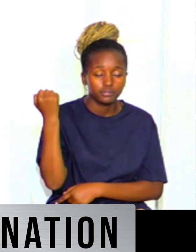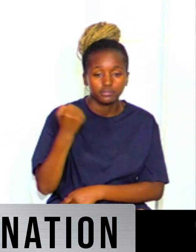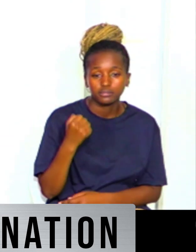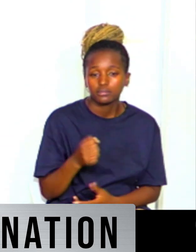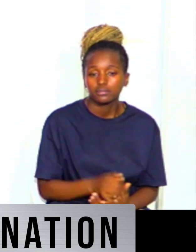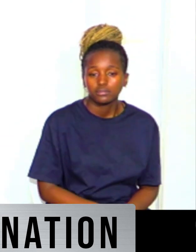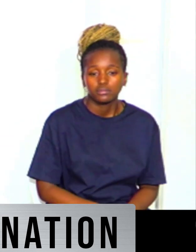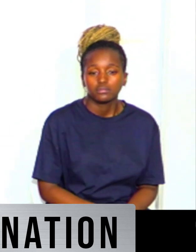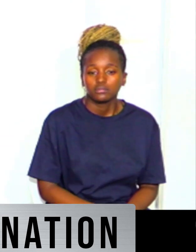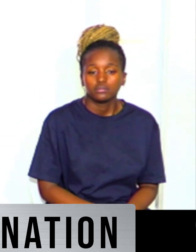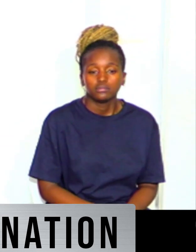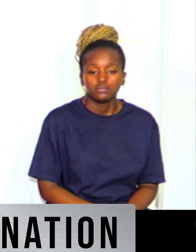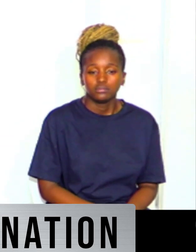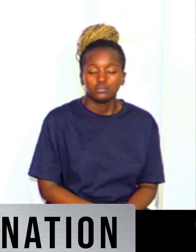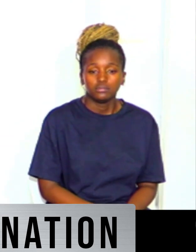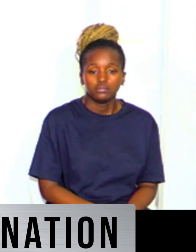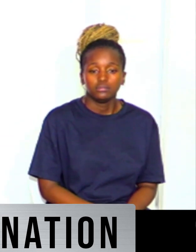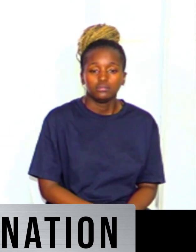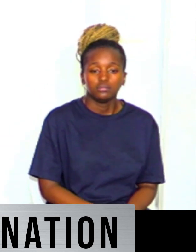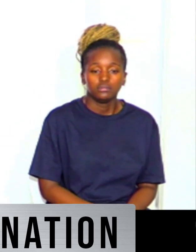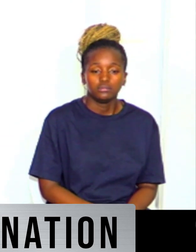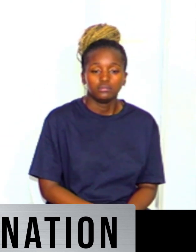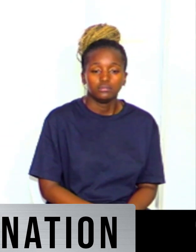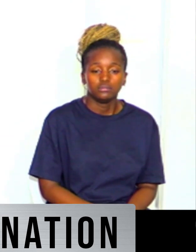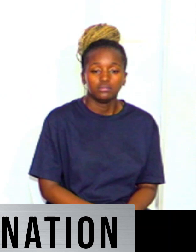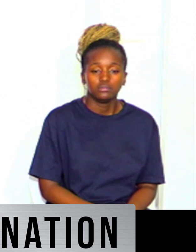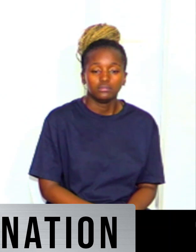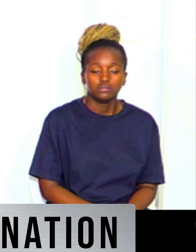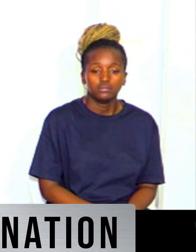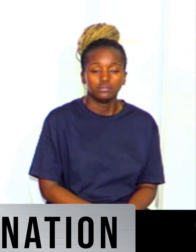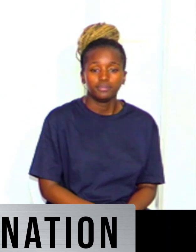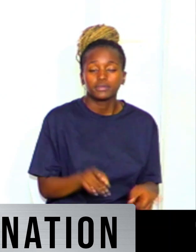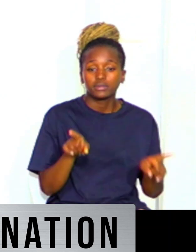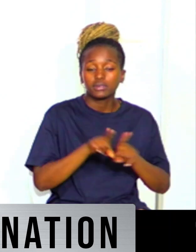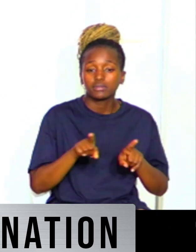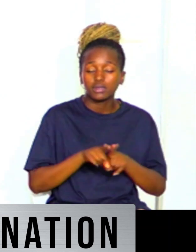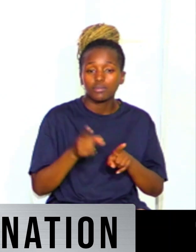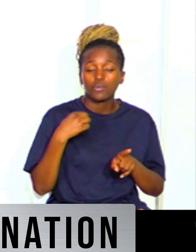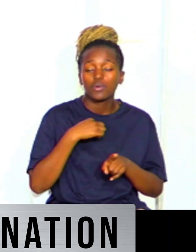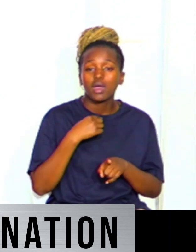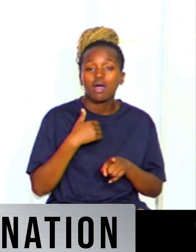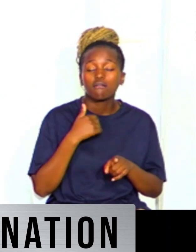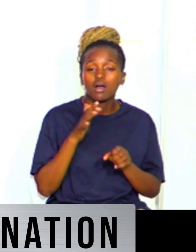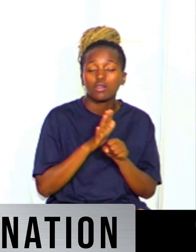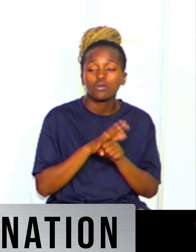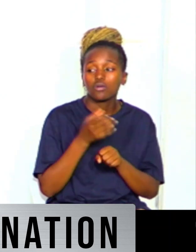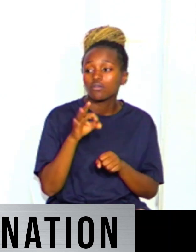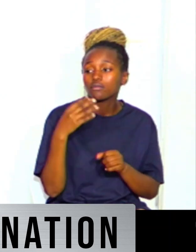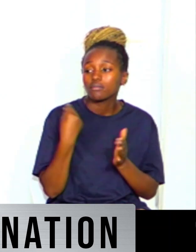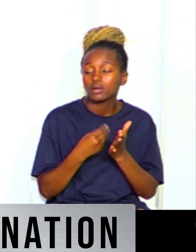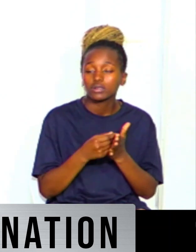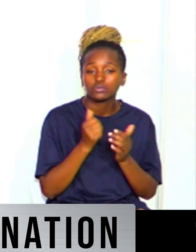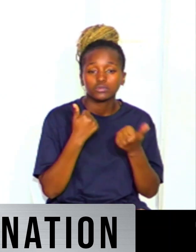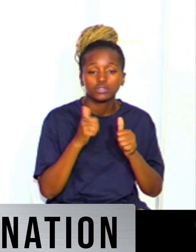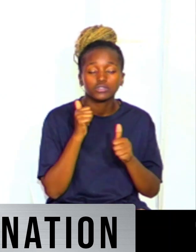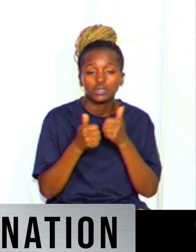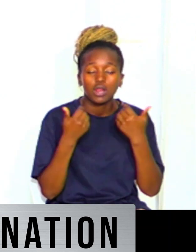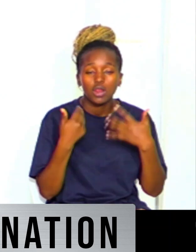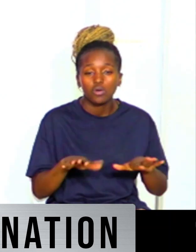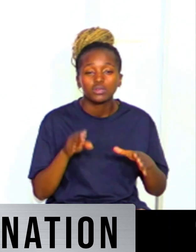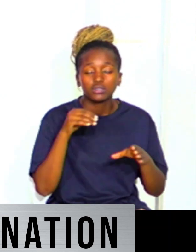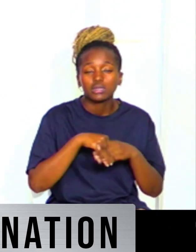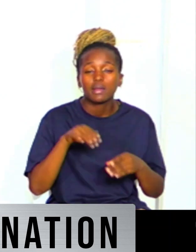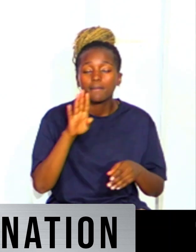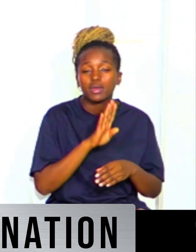counties in billions. I mean, so you're saying the case here is in millions? Yeah,